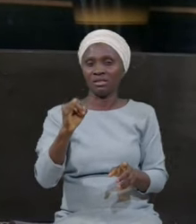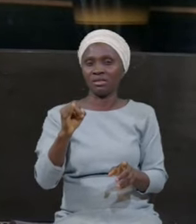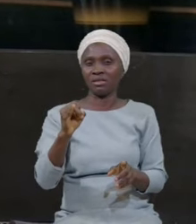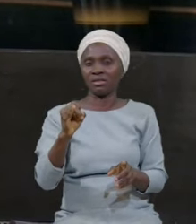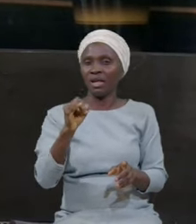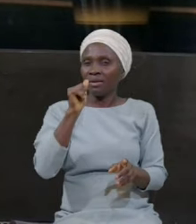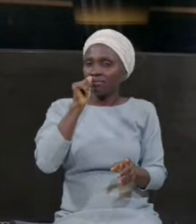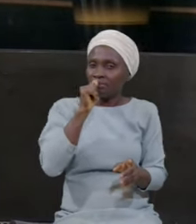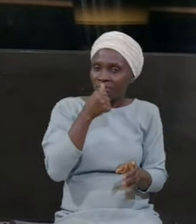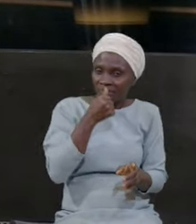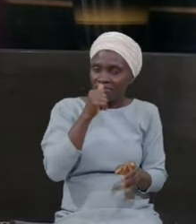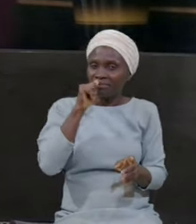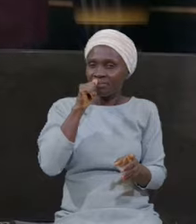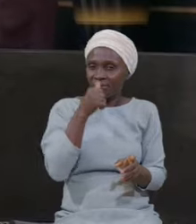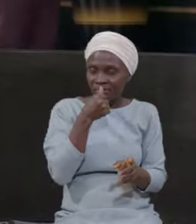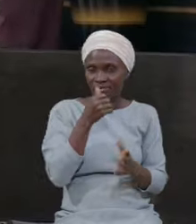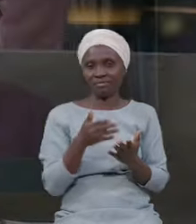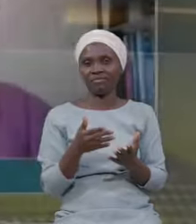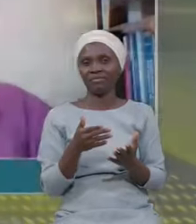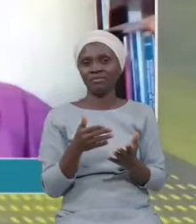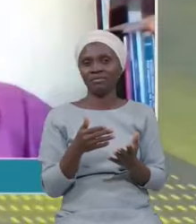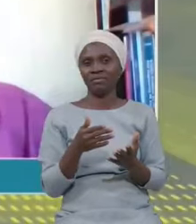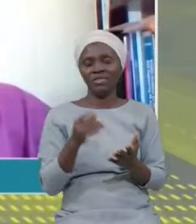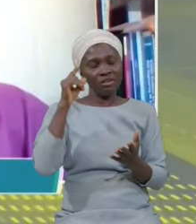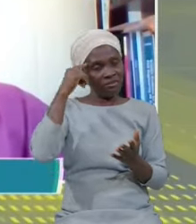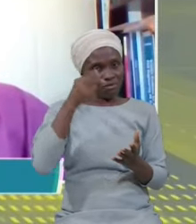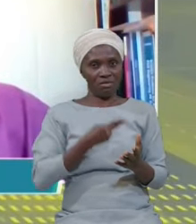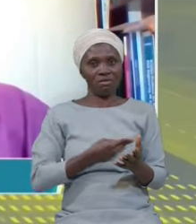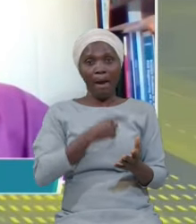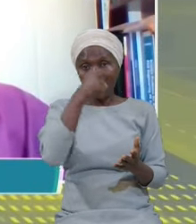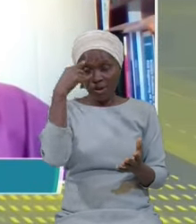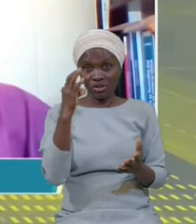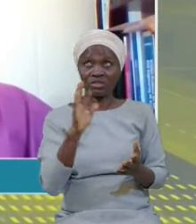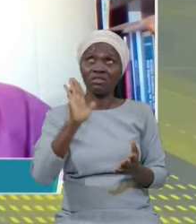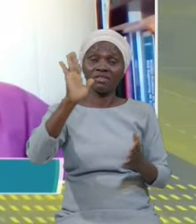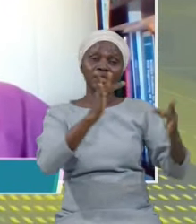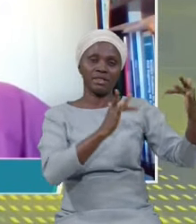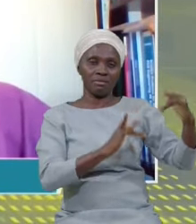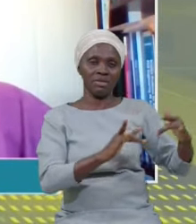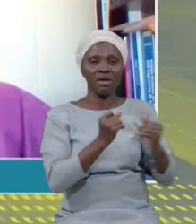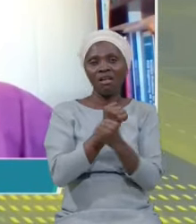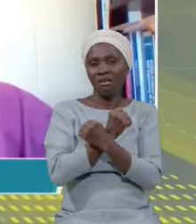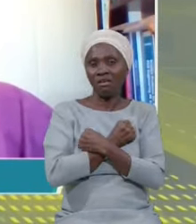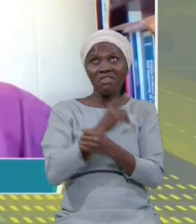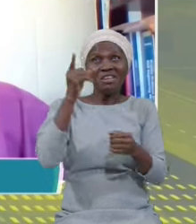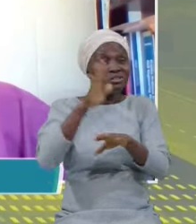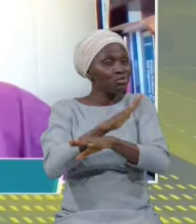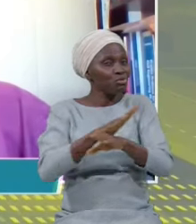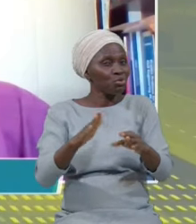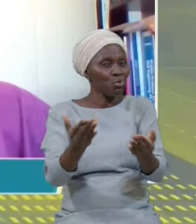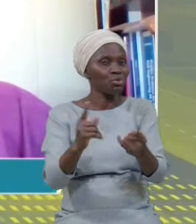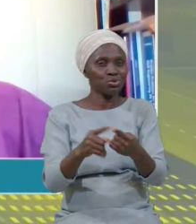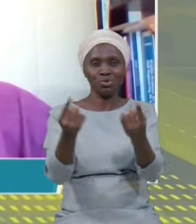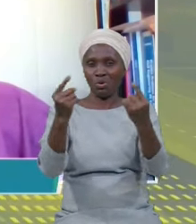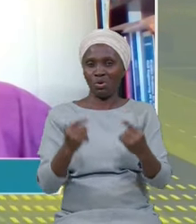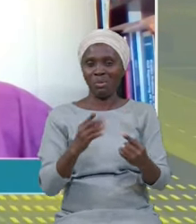toward us. It's because of his mercy, of his love. He doesn't just want to come and your name is not